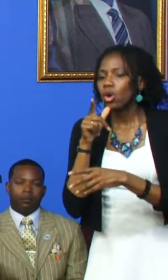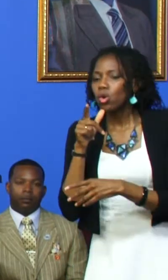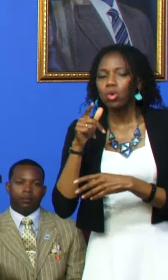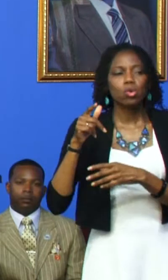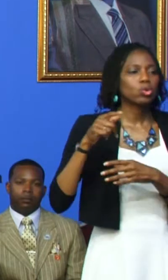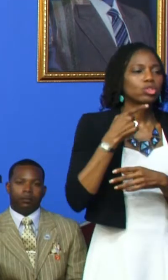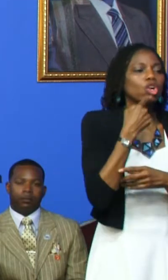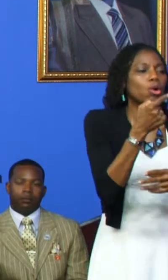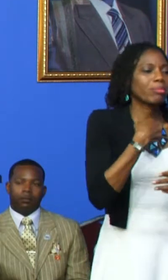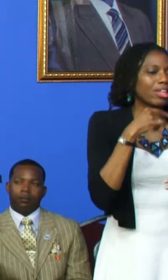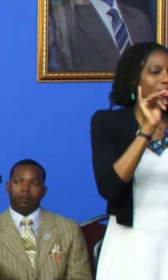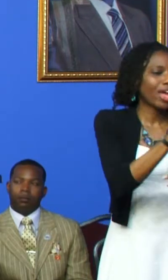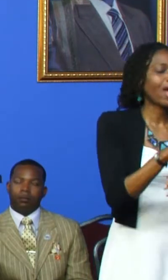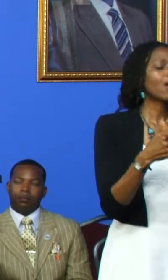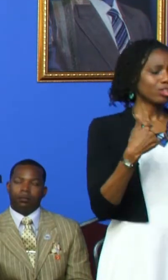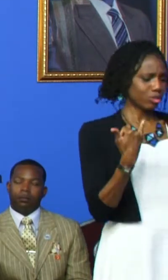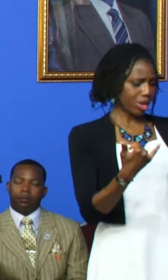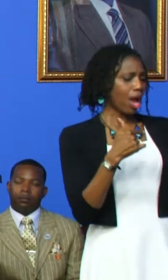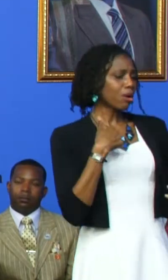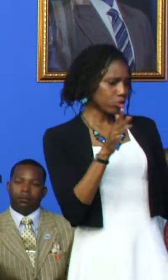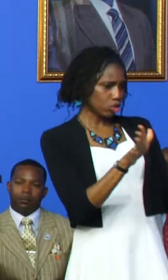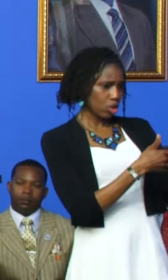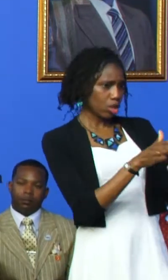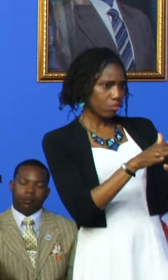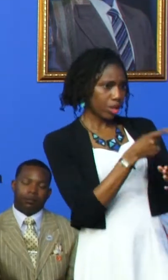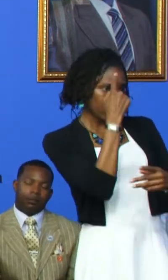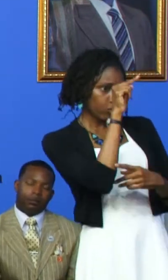stand. I'm just going to play the music.